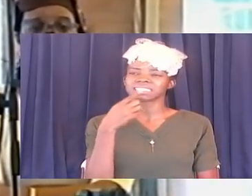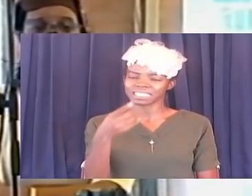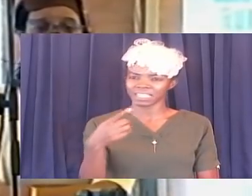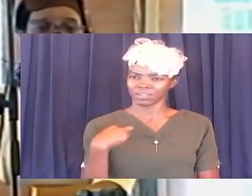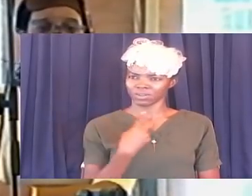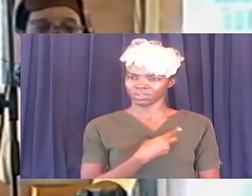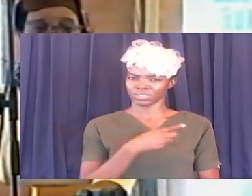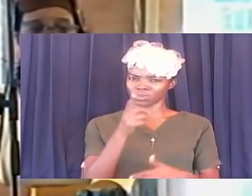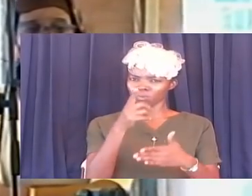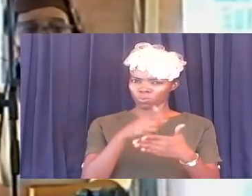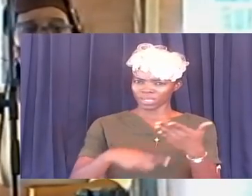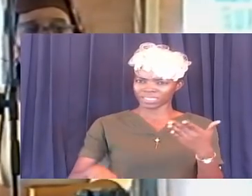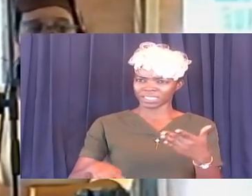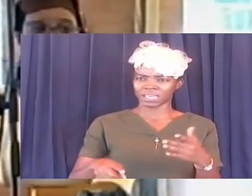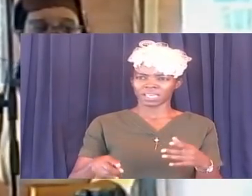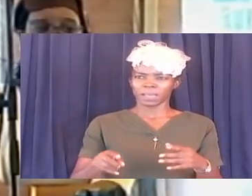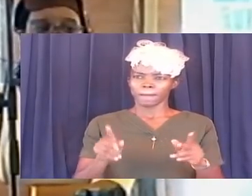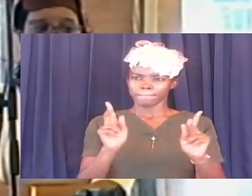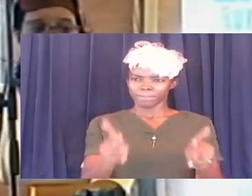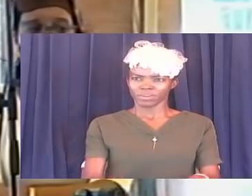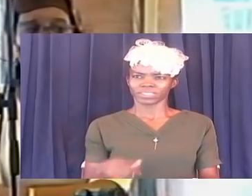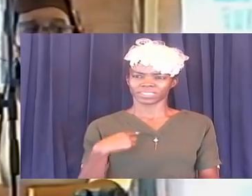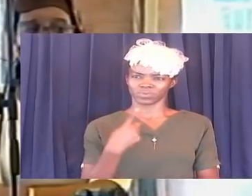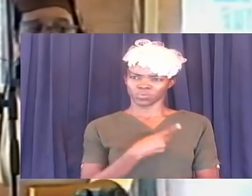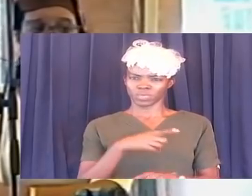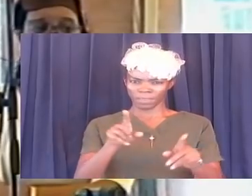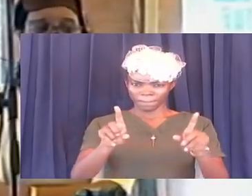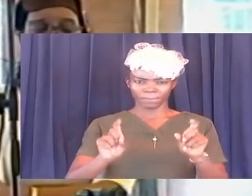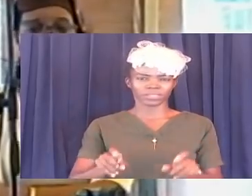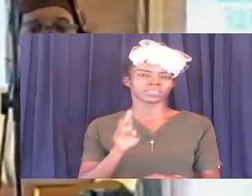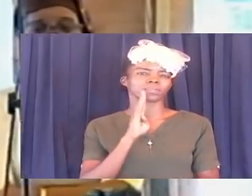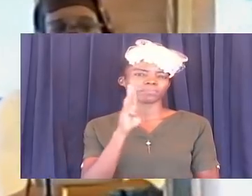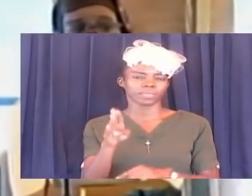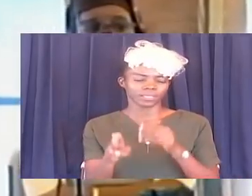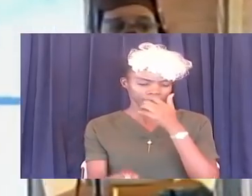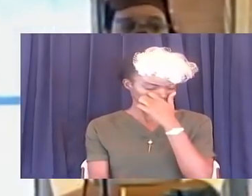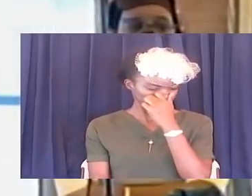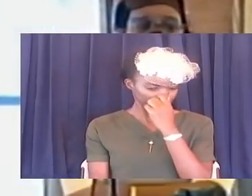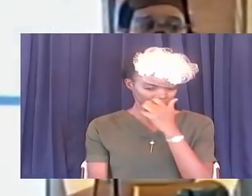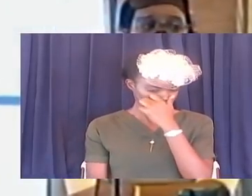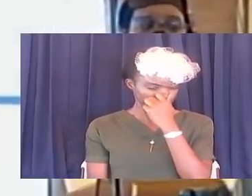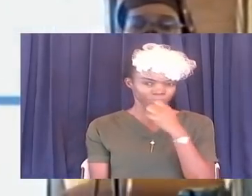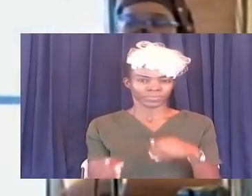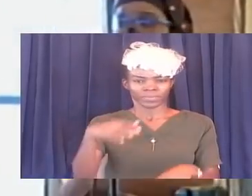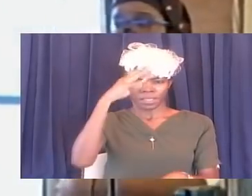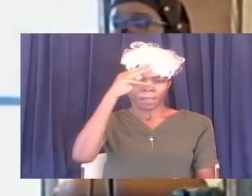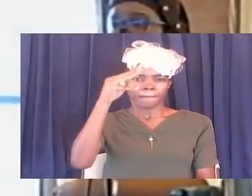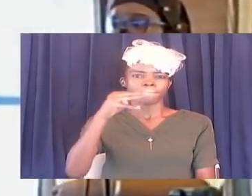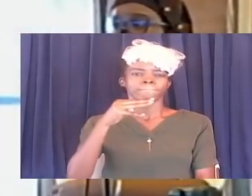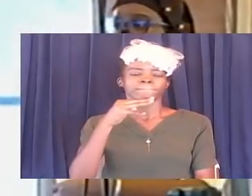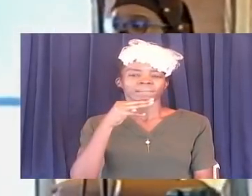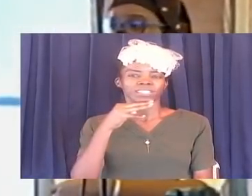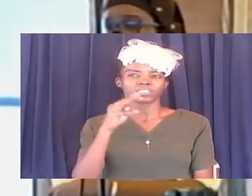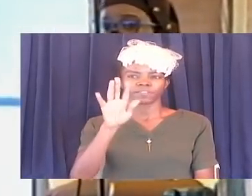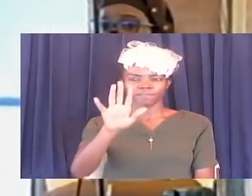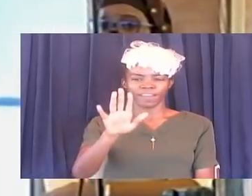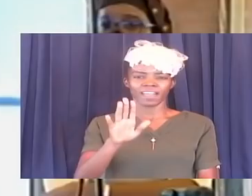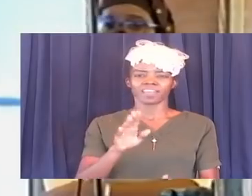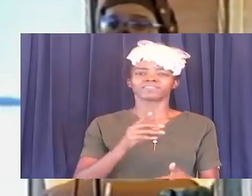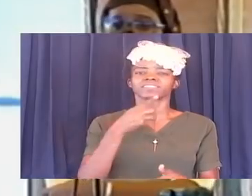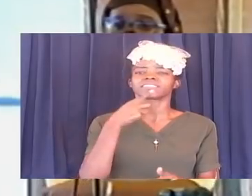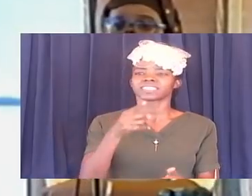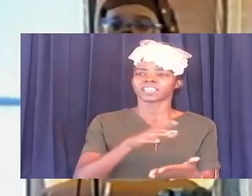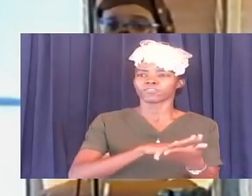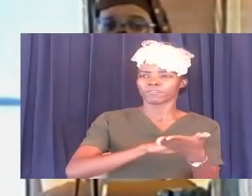through Matthew 5, 6, and 7. Hallelujah. And it speaks about forgiveness. Hallelujah. And how